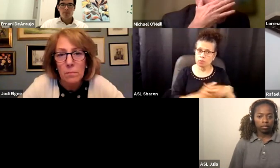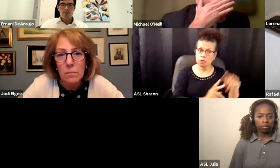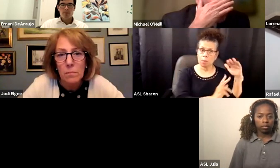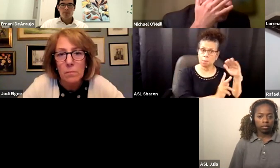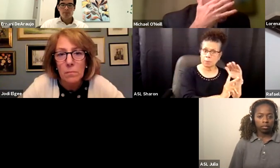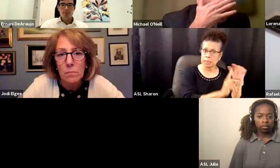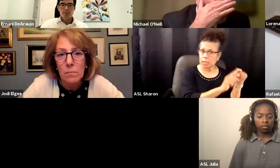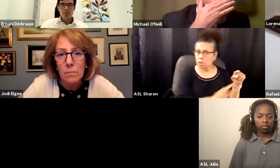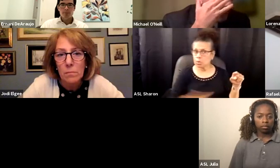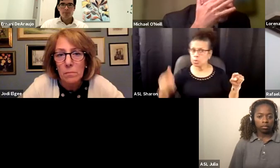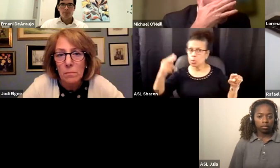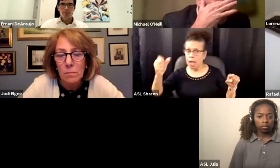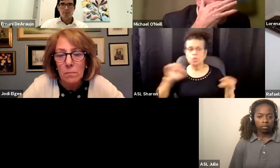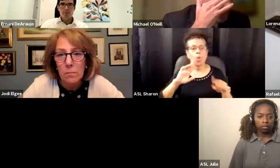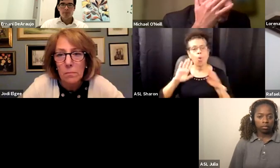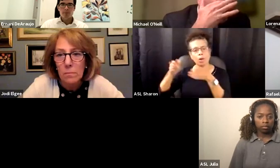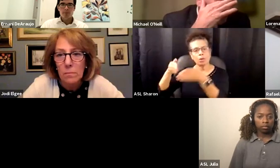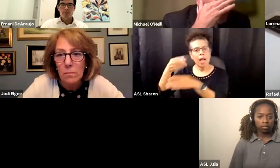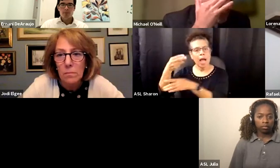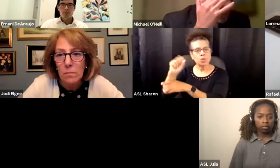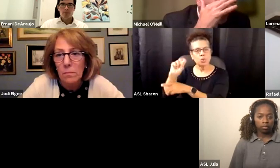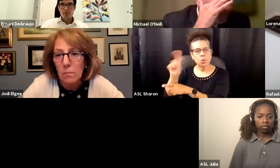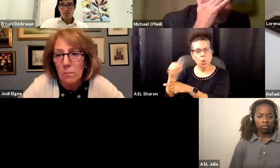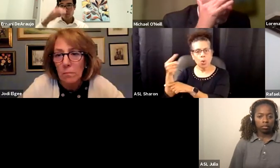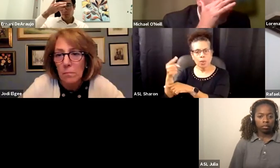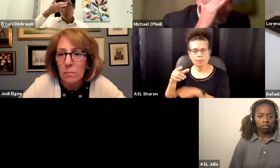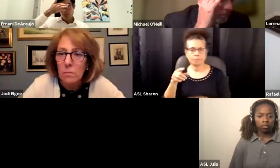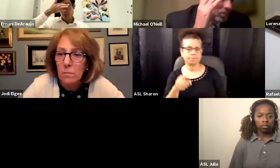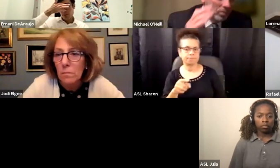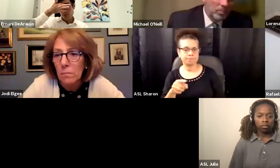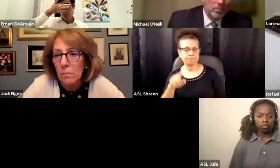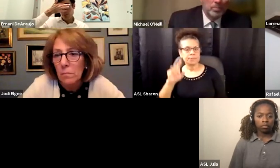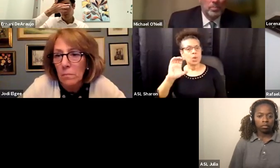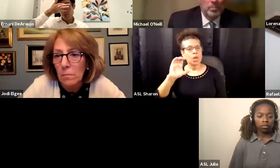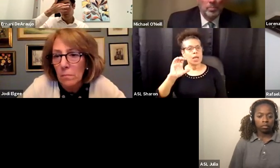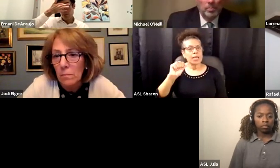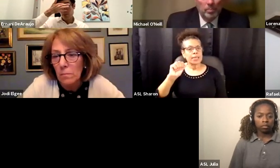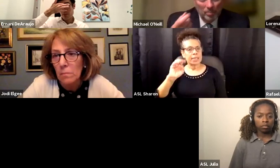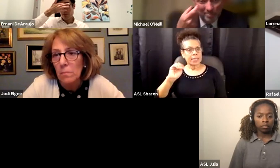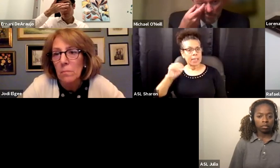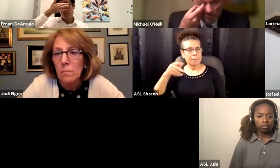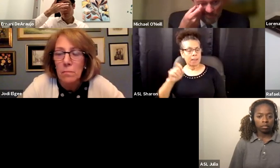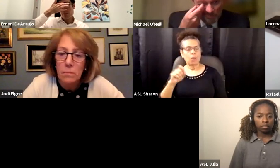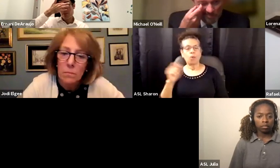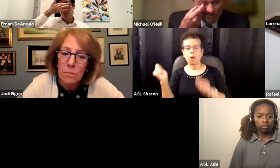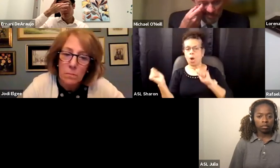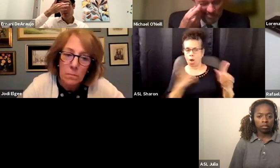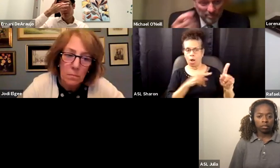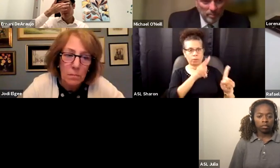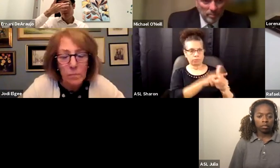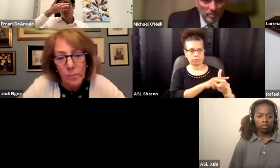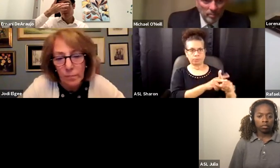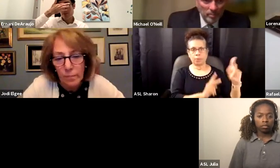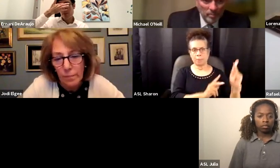is it more focused at the high school levels it's used across all grade levels um as you know with the adoption of this particular